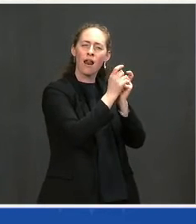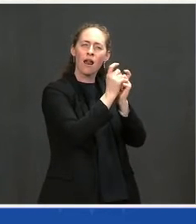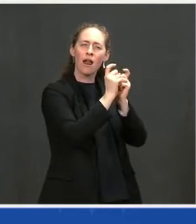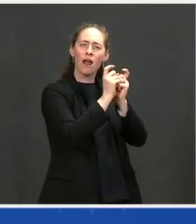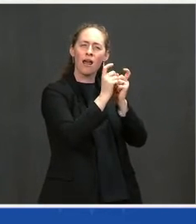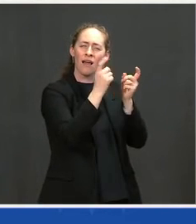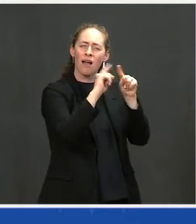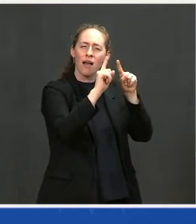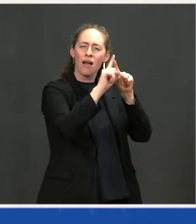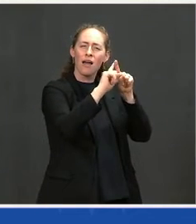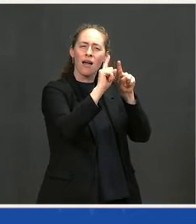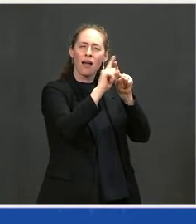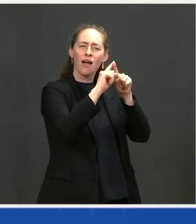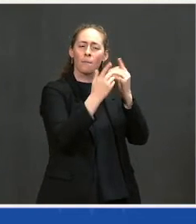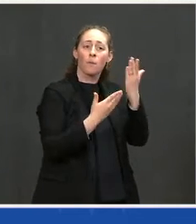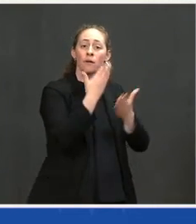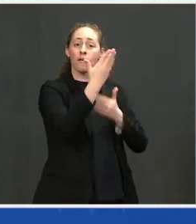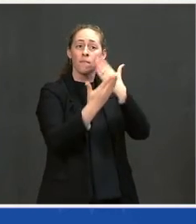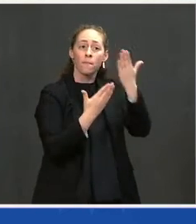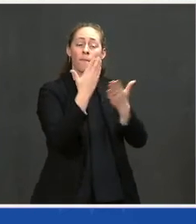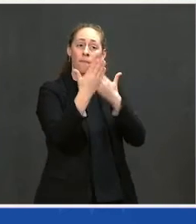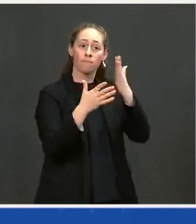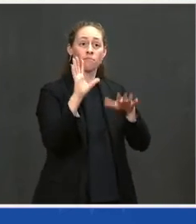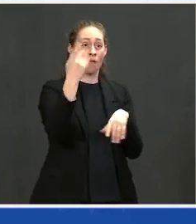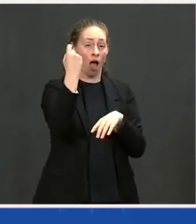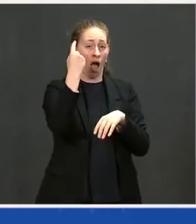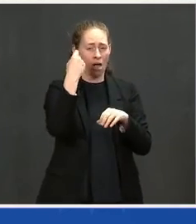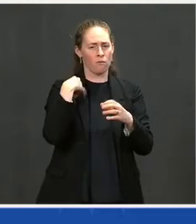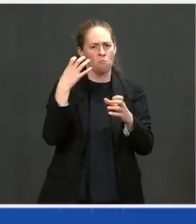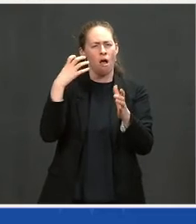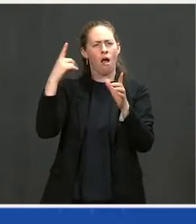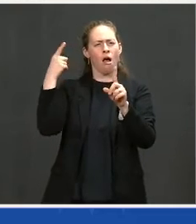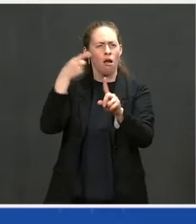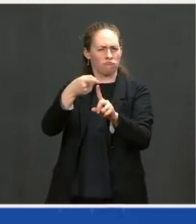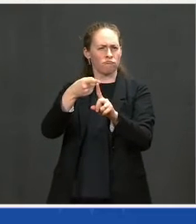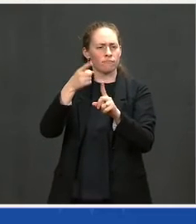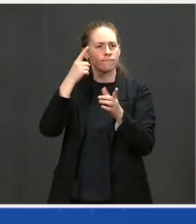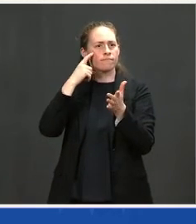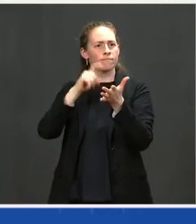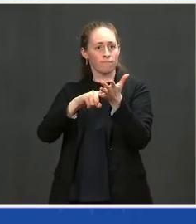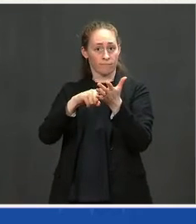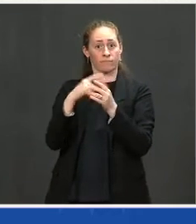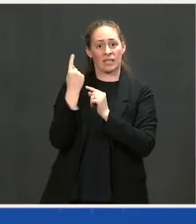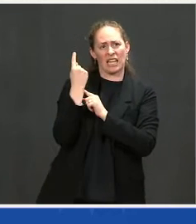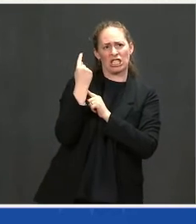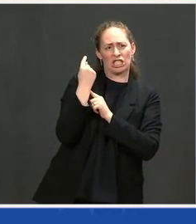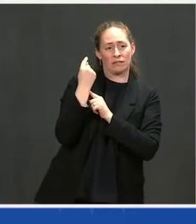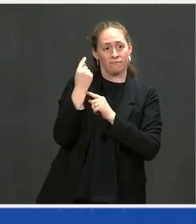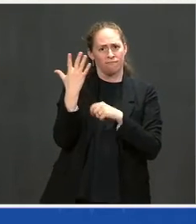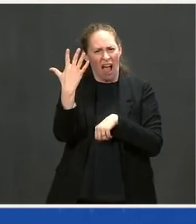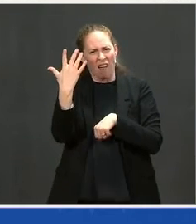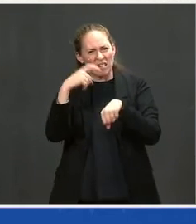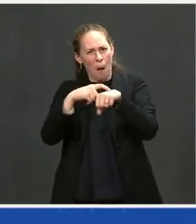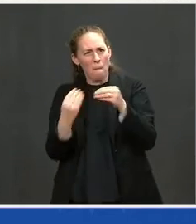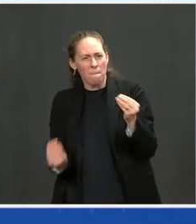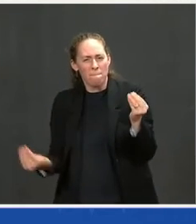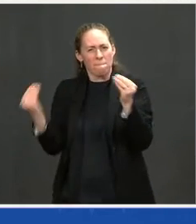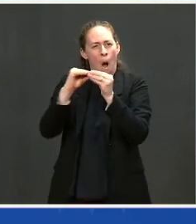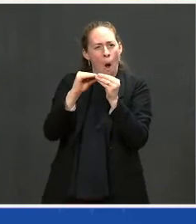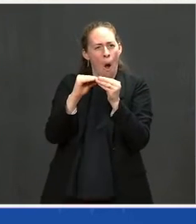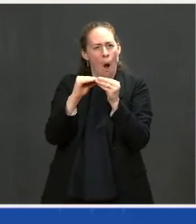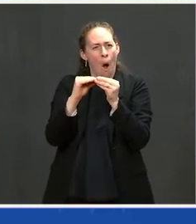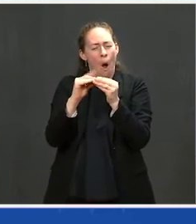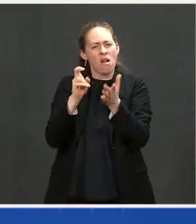year alone, there were 5 times that many. So it's being abused in a gigantic